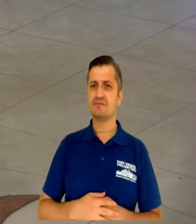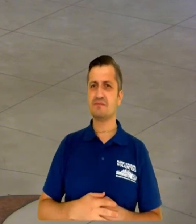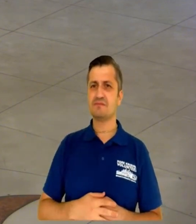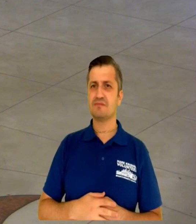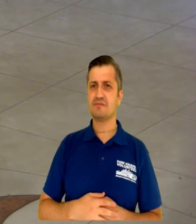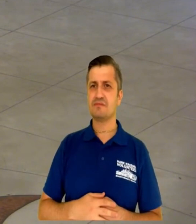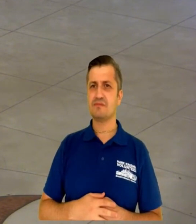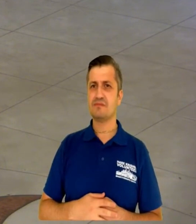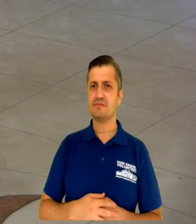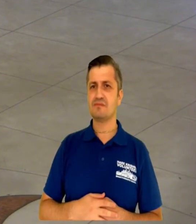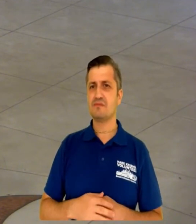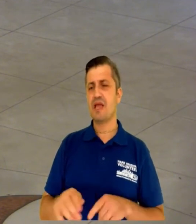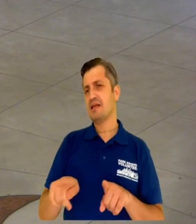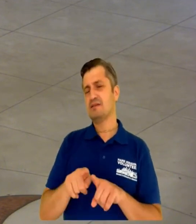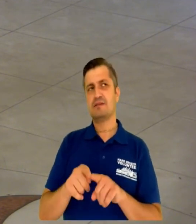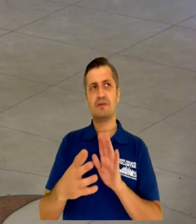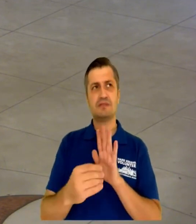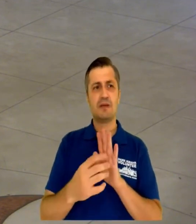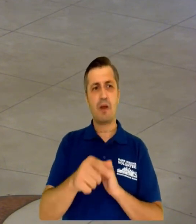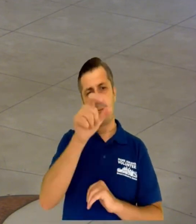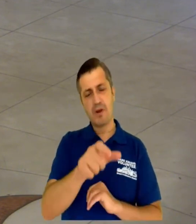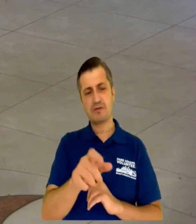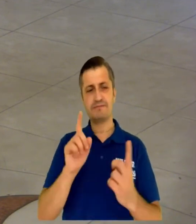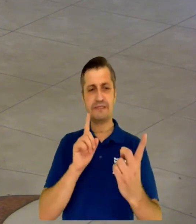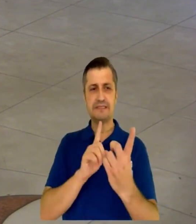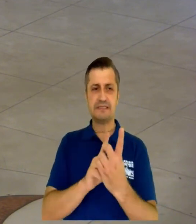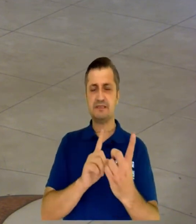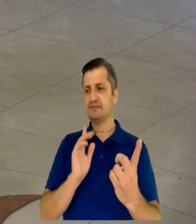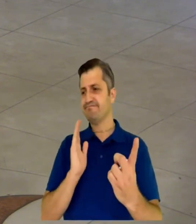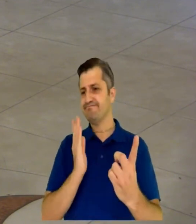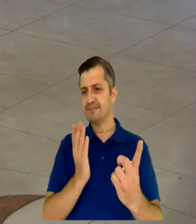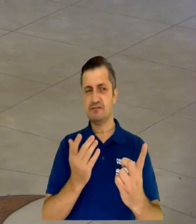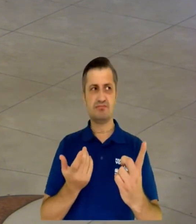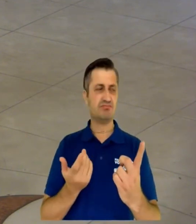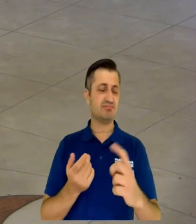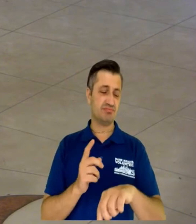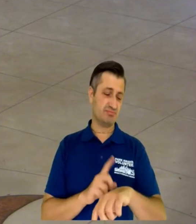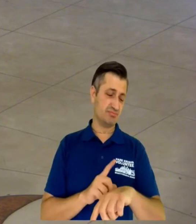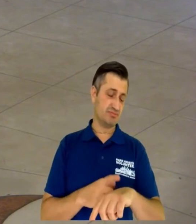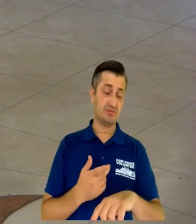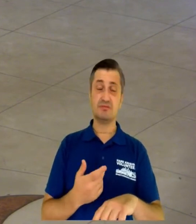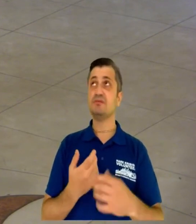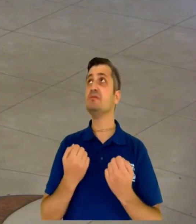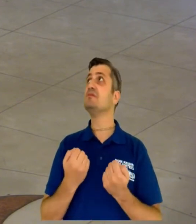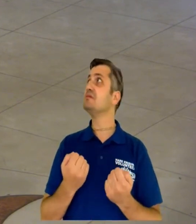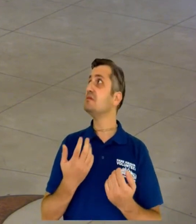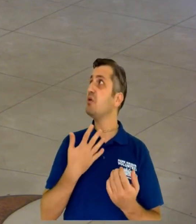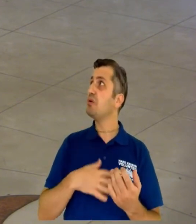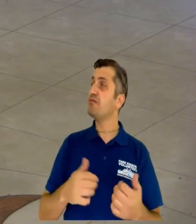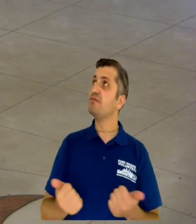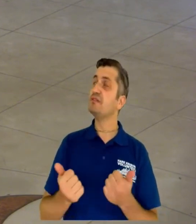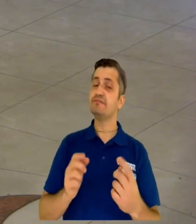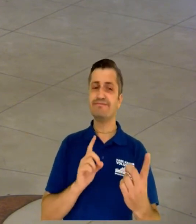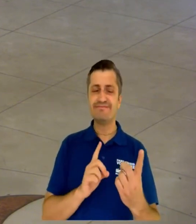want to. If you're working, you think, when is this day going to end, right? And you're waiting for